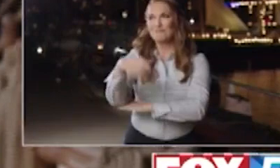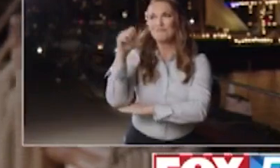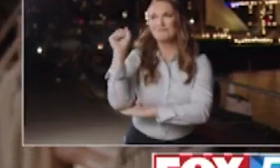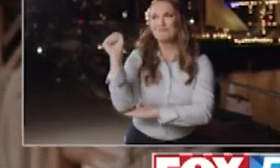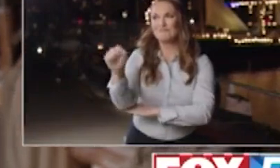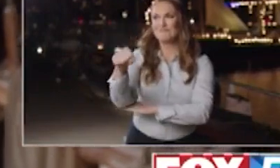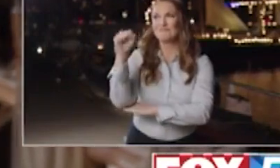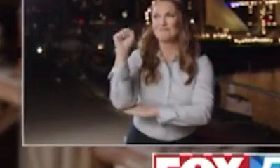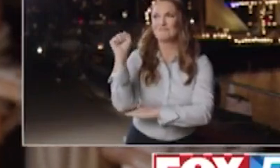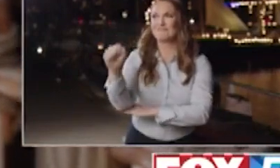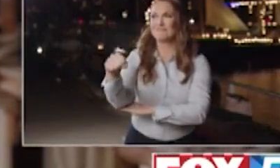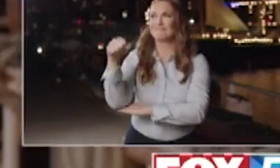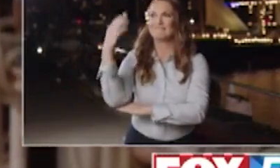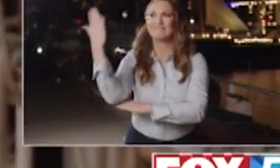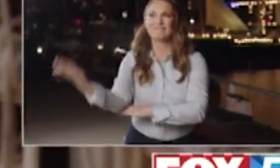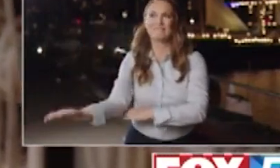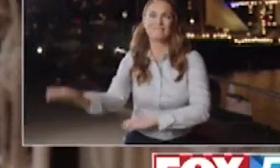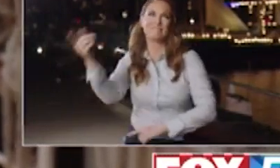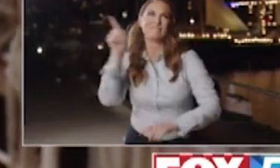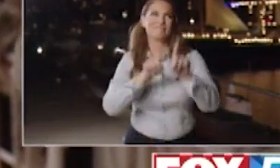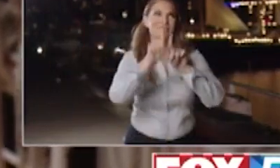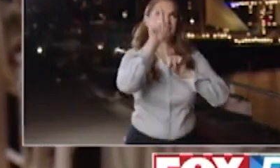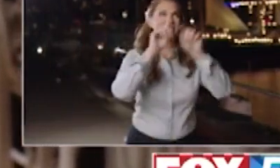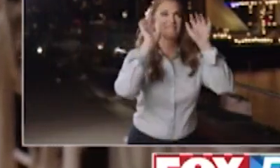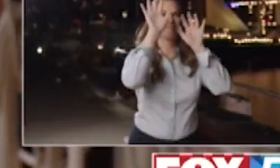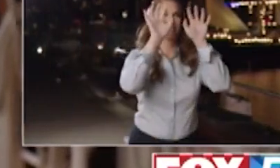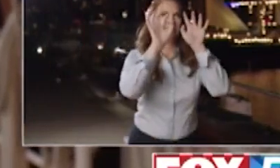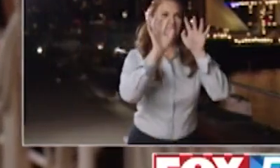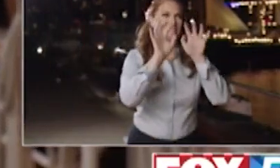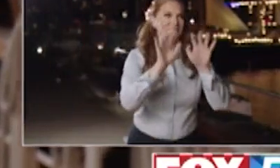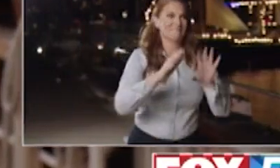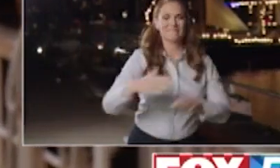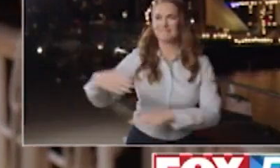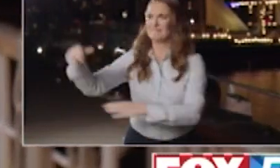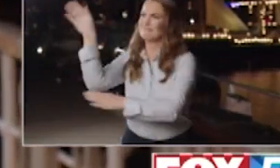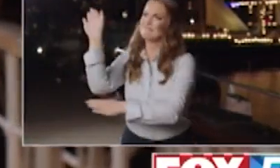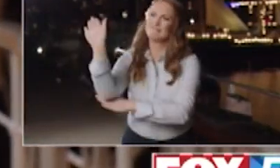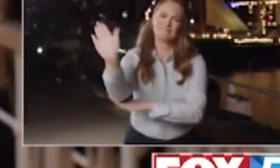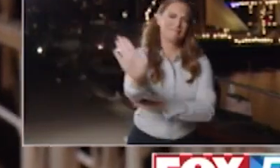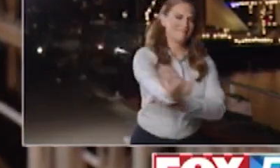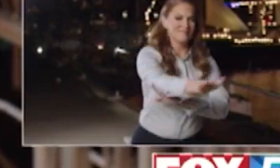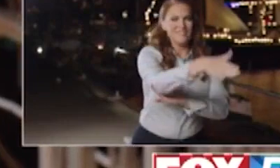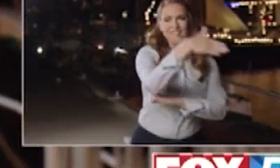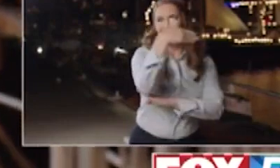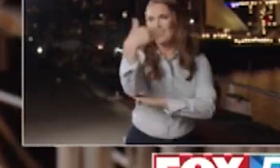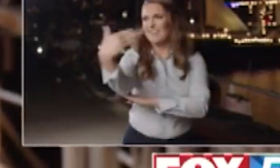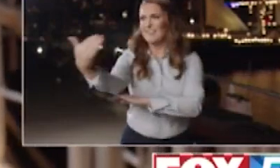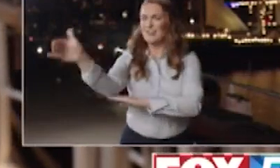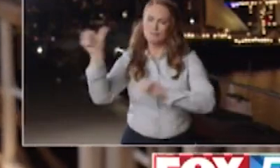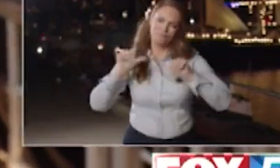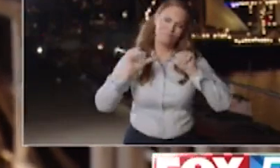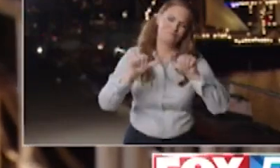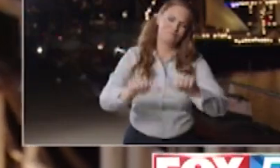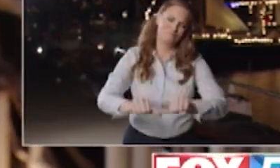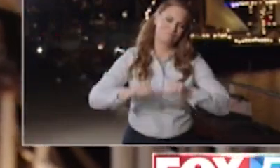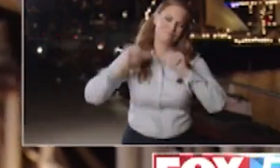Oh, say does that star-spangled banner